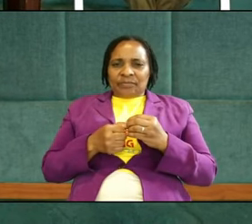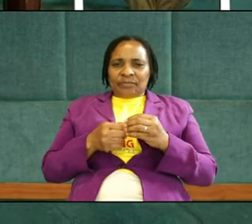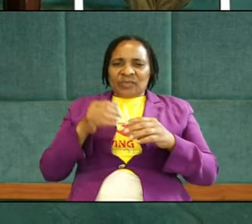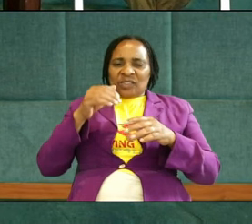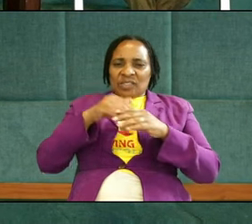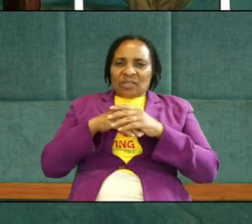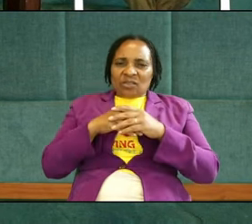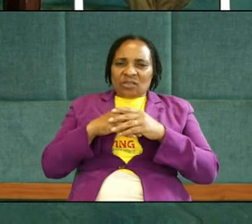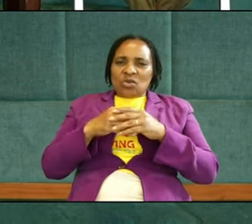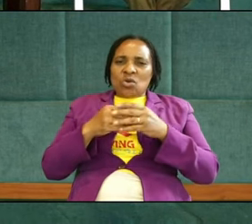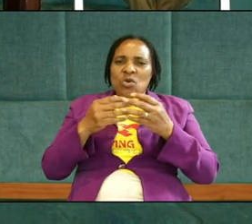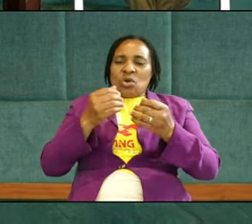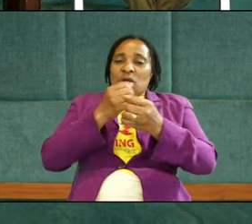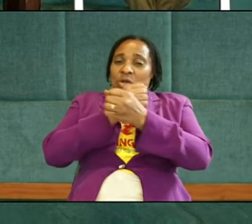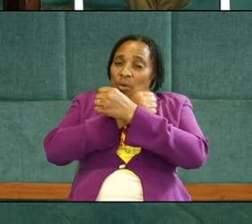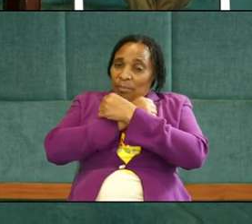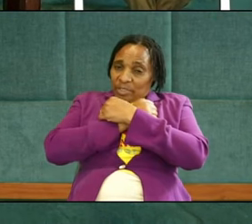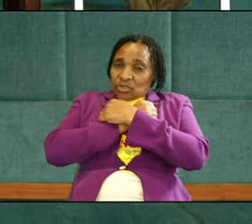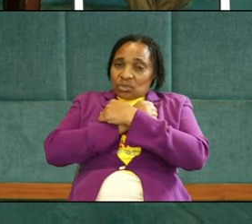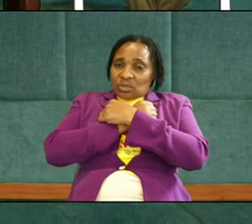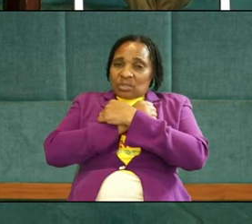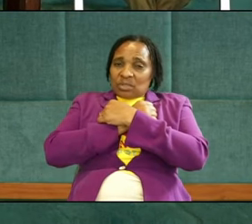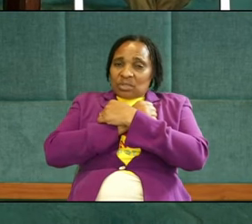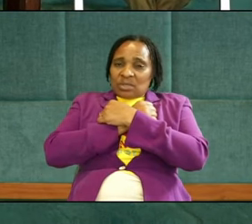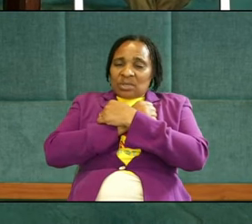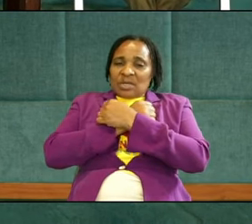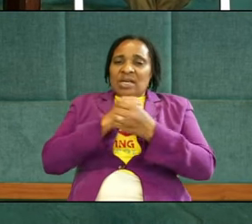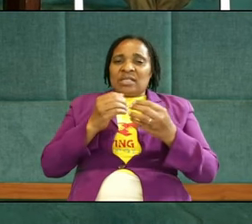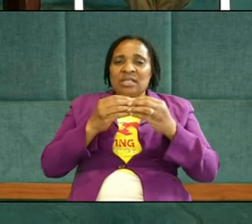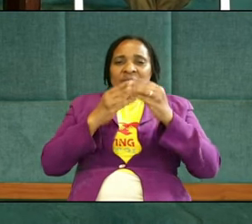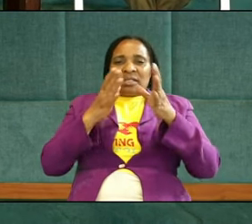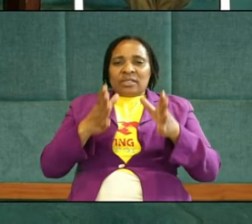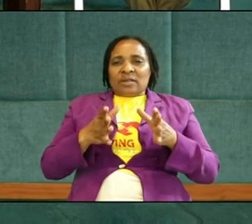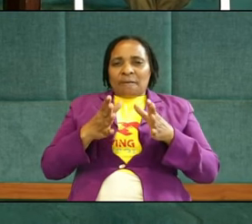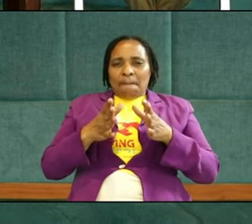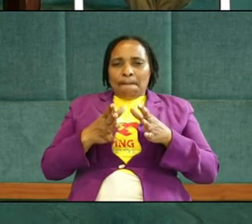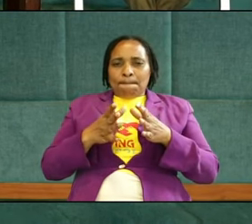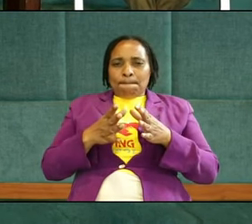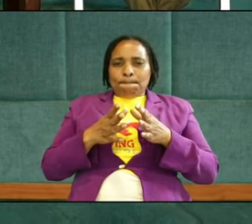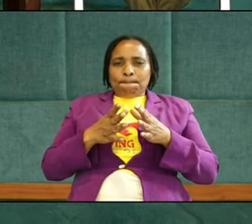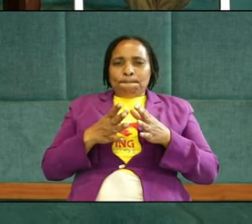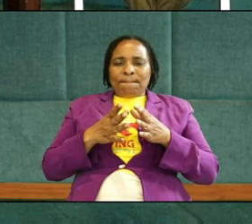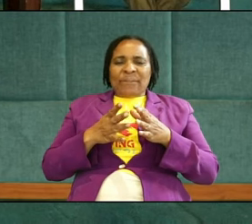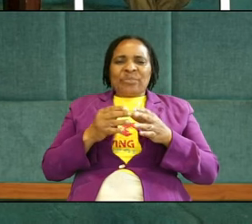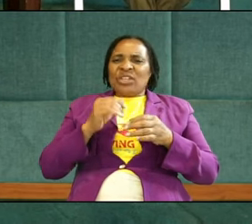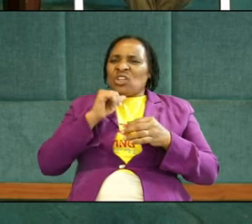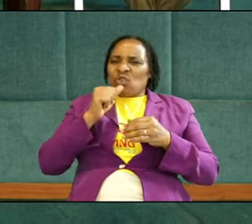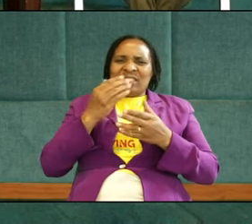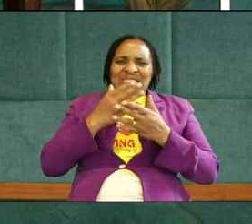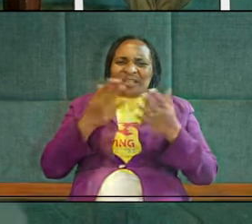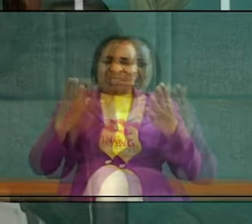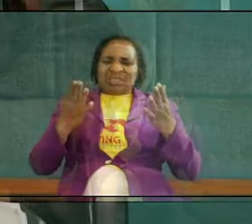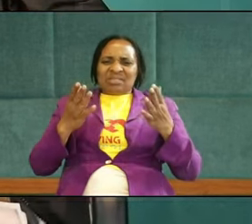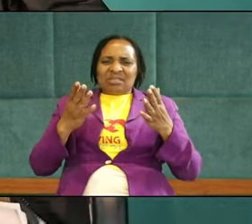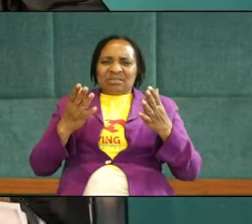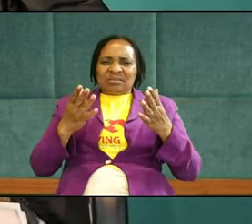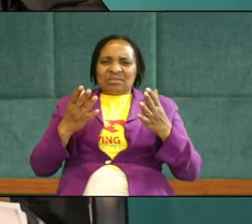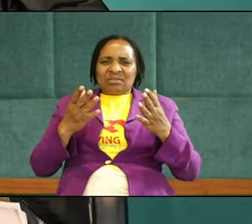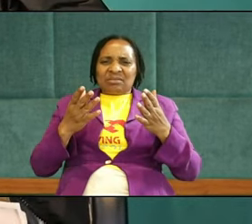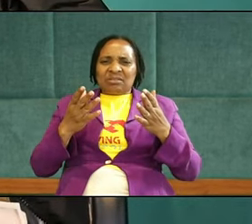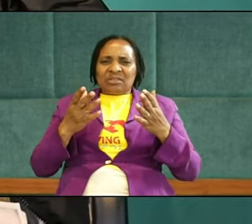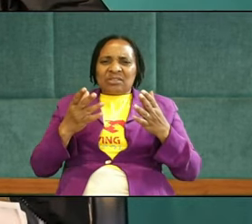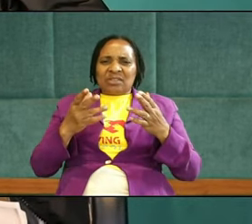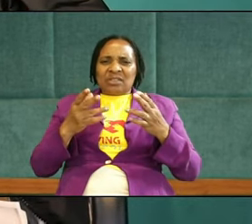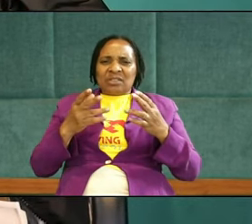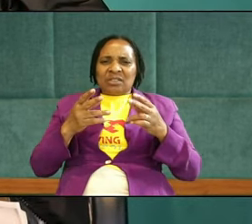In terms of compassion, as a leader, it's not something that's